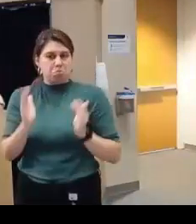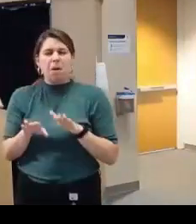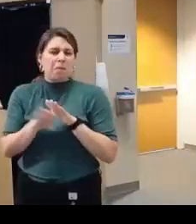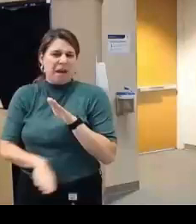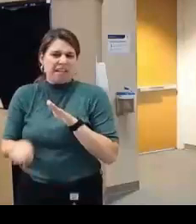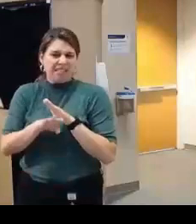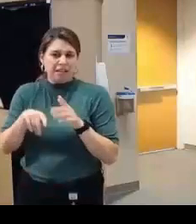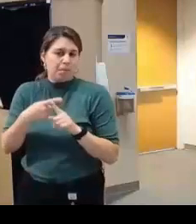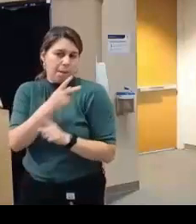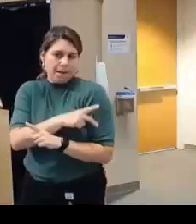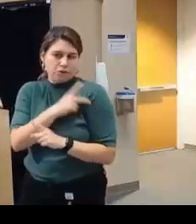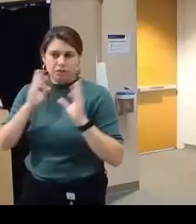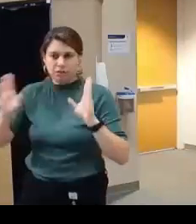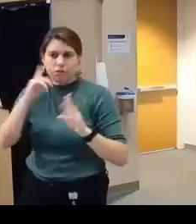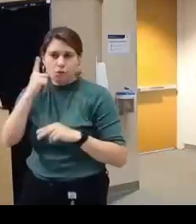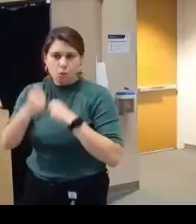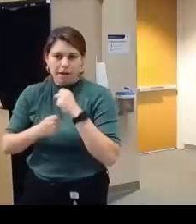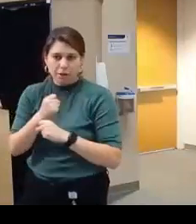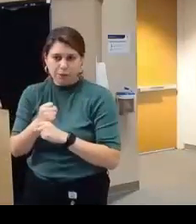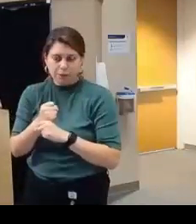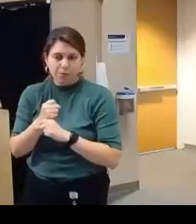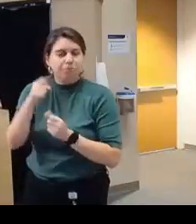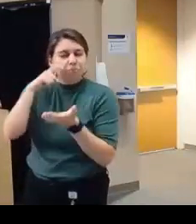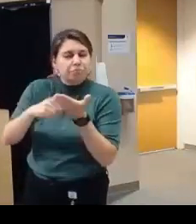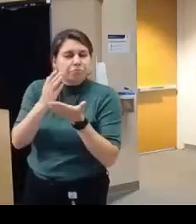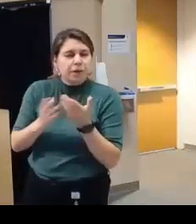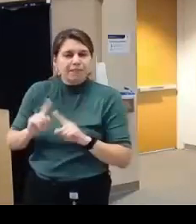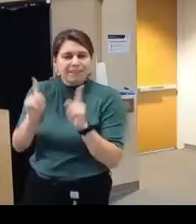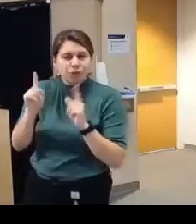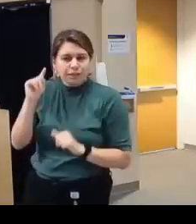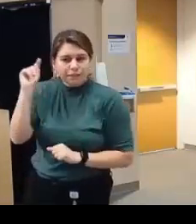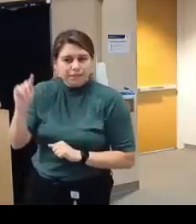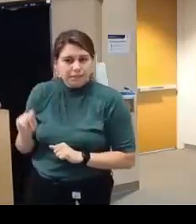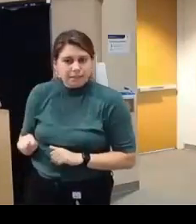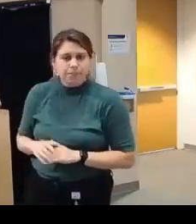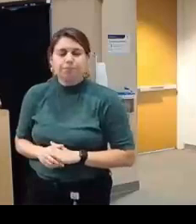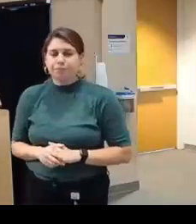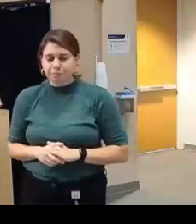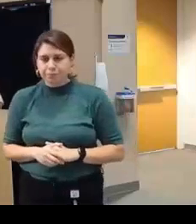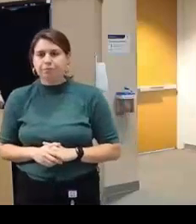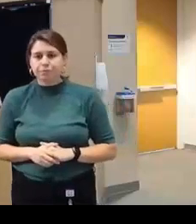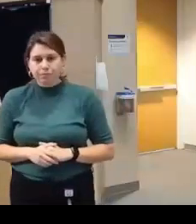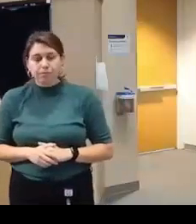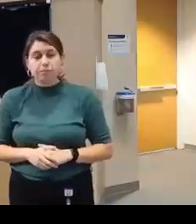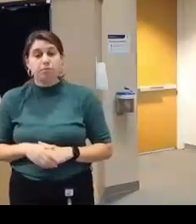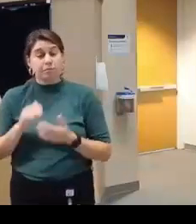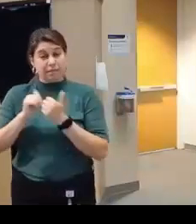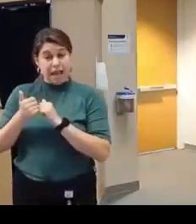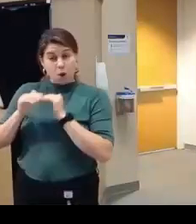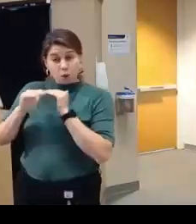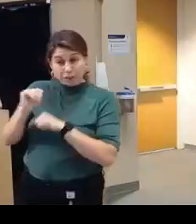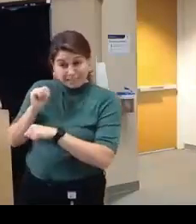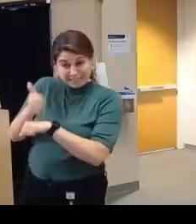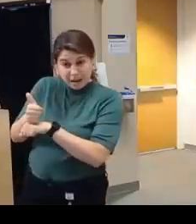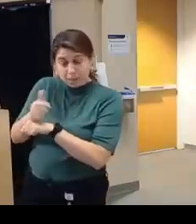patients just in 1 year. And you can just see some differences here. A lot of the differences we see may have to do with how the units were set up,